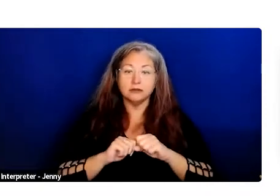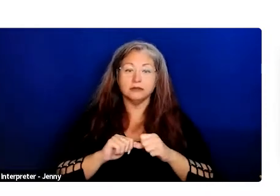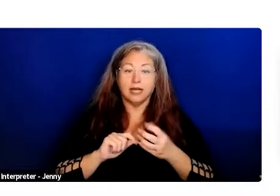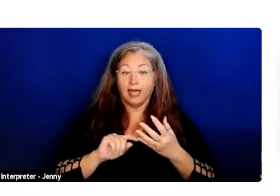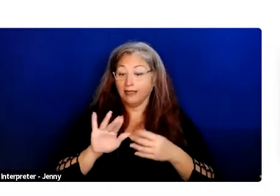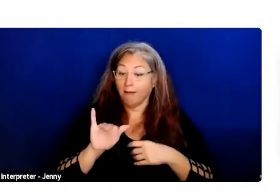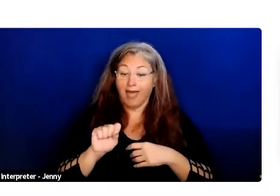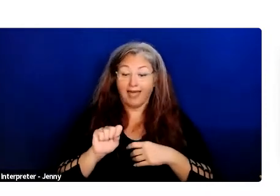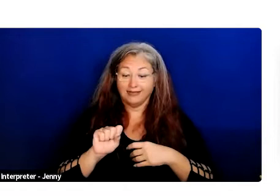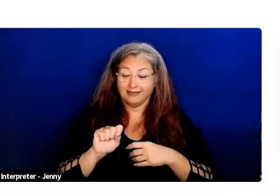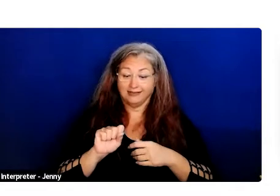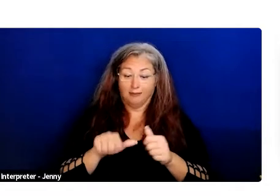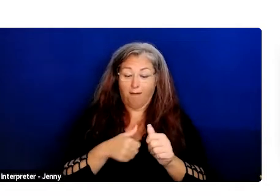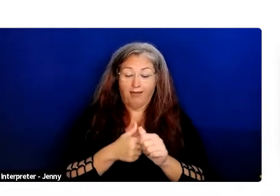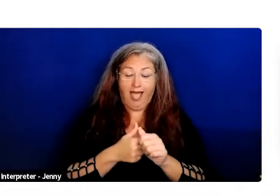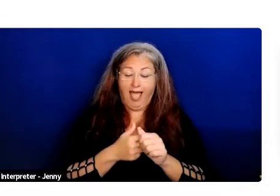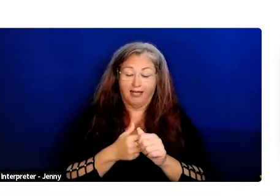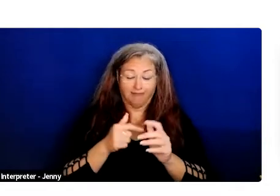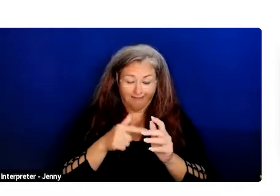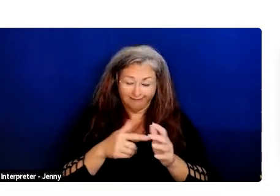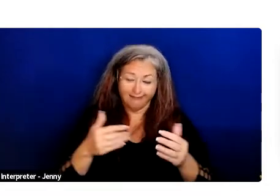that exists behind many algorithms,